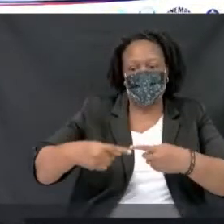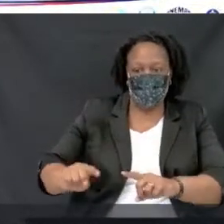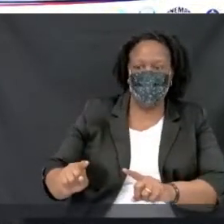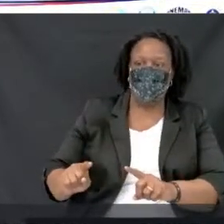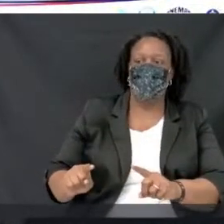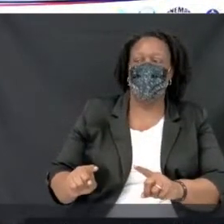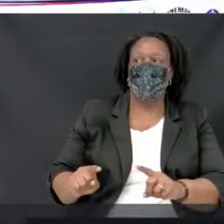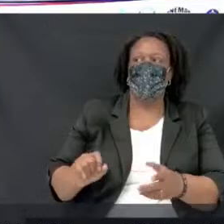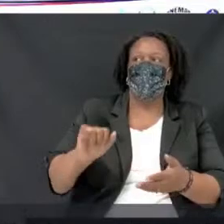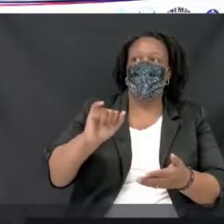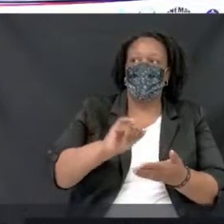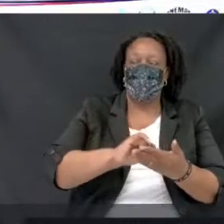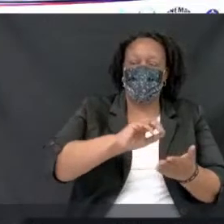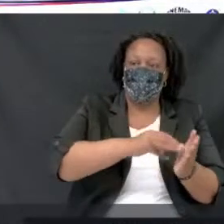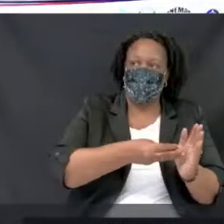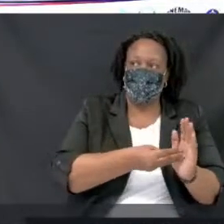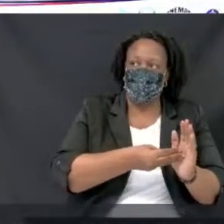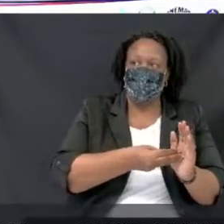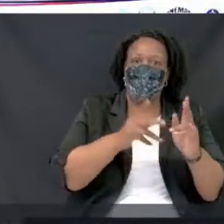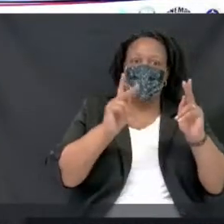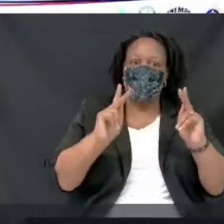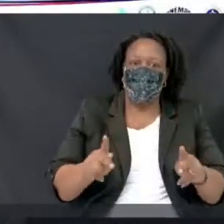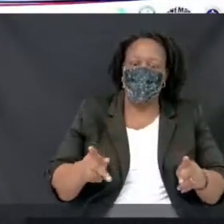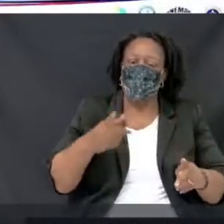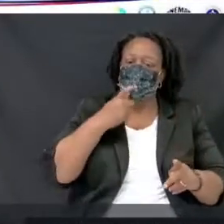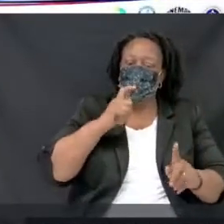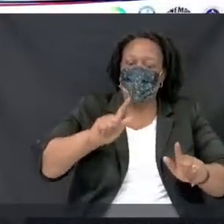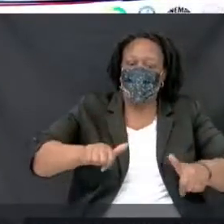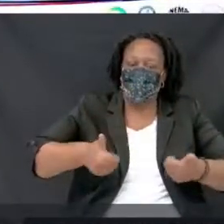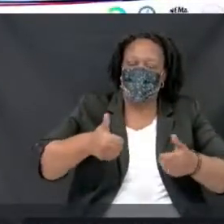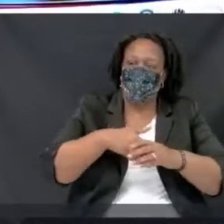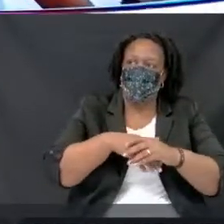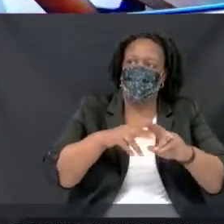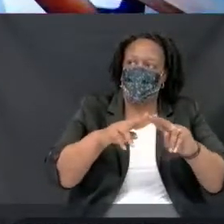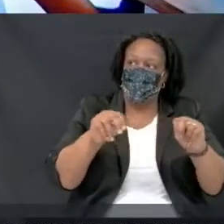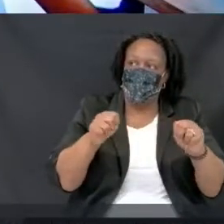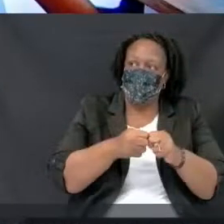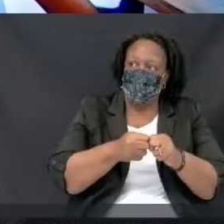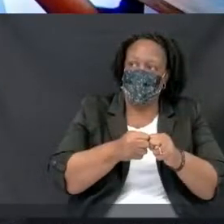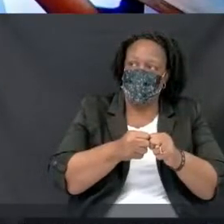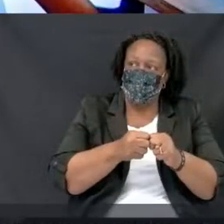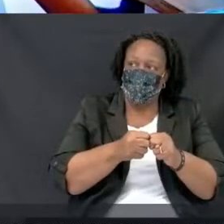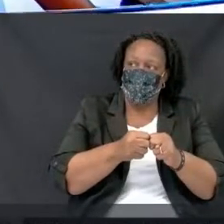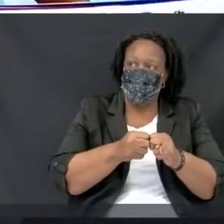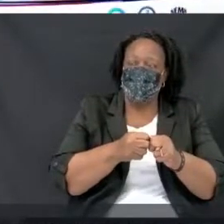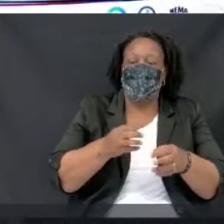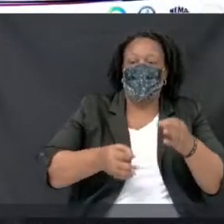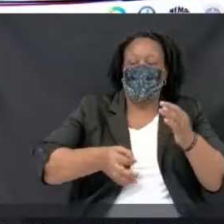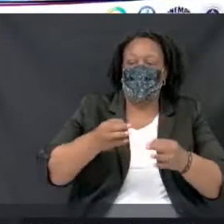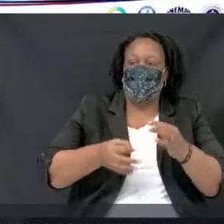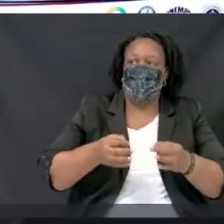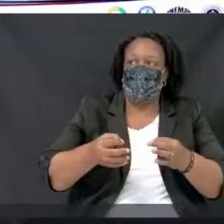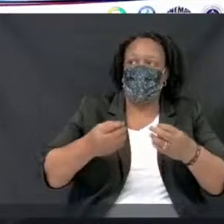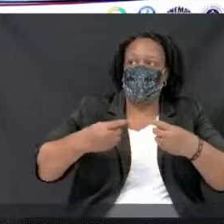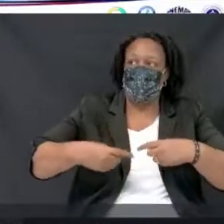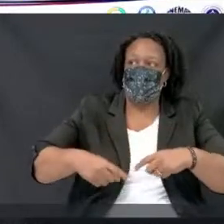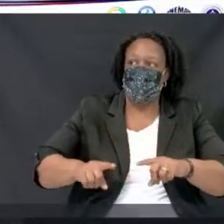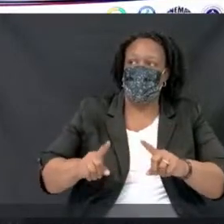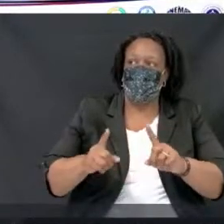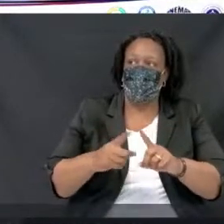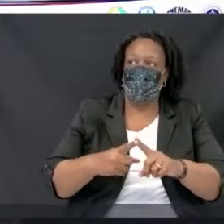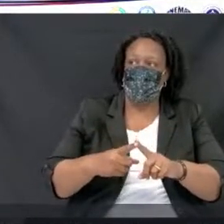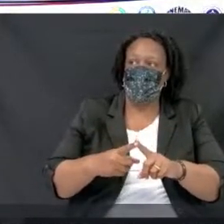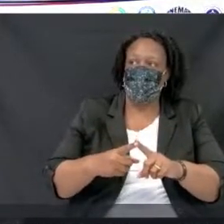means that persons who reside in Nevis and have to travel to Nevis via public transportation on